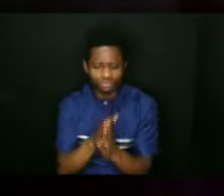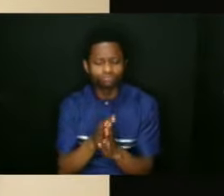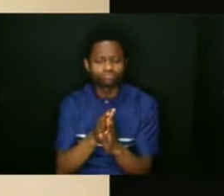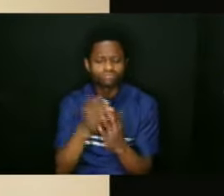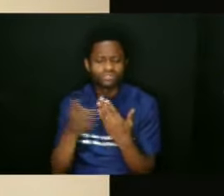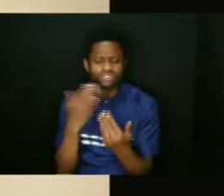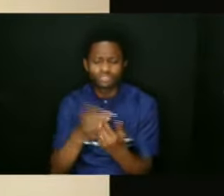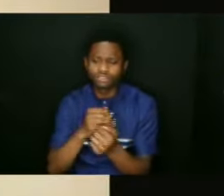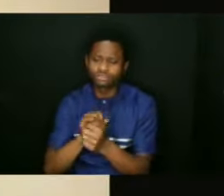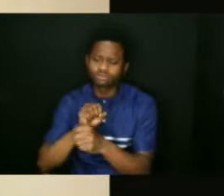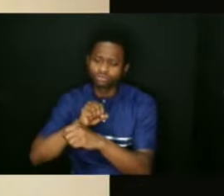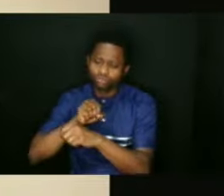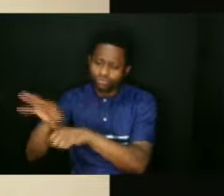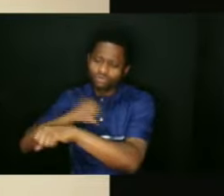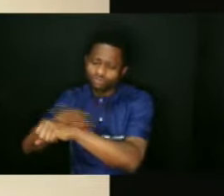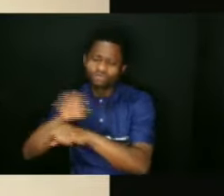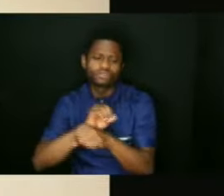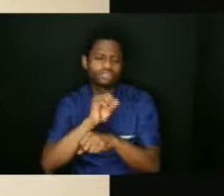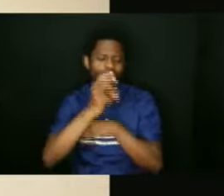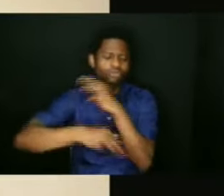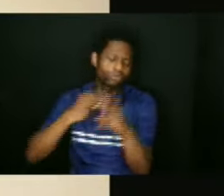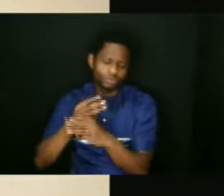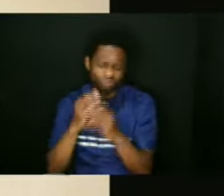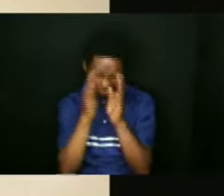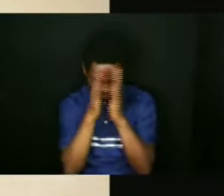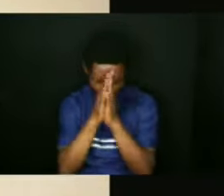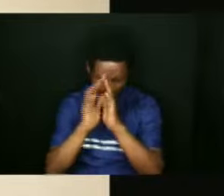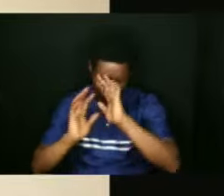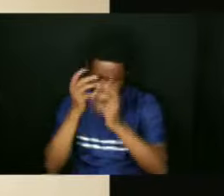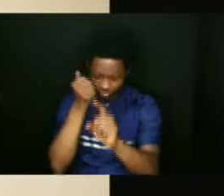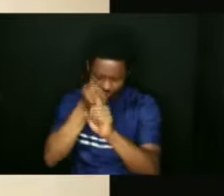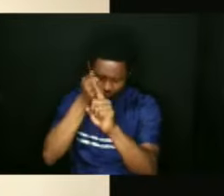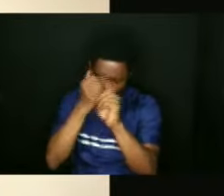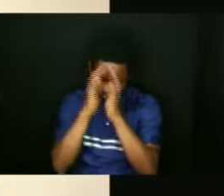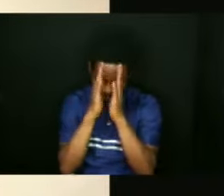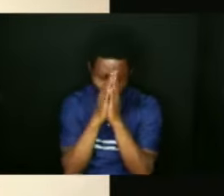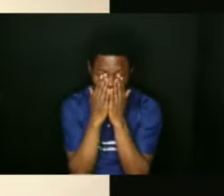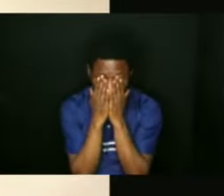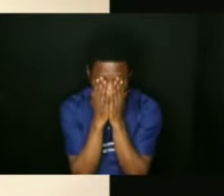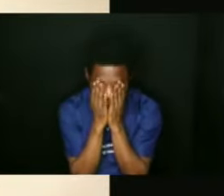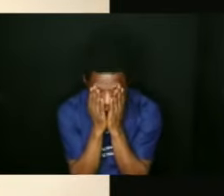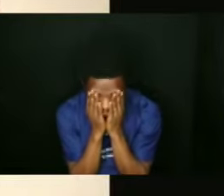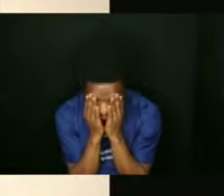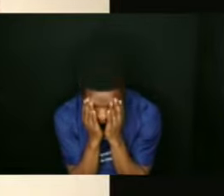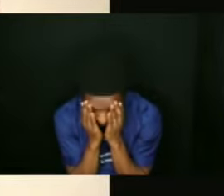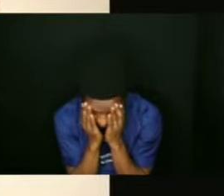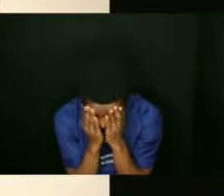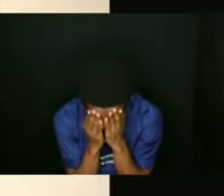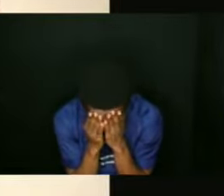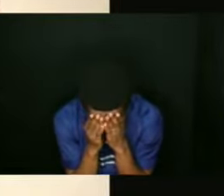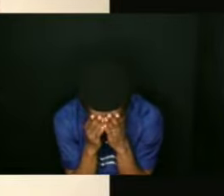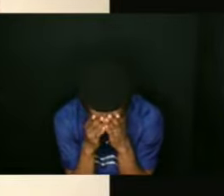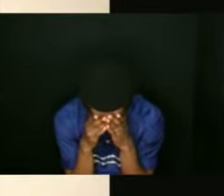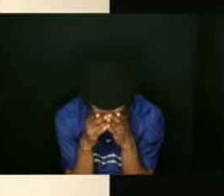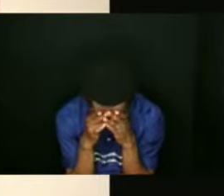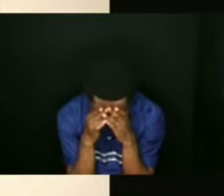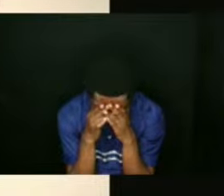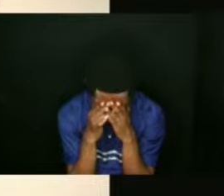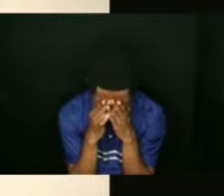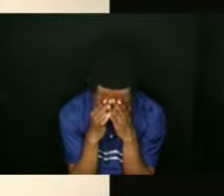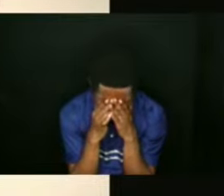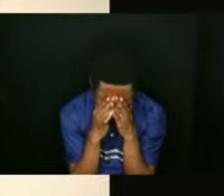heavenly focus shall be intact, and as we move along, oh, that we'll be able